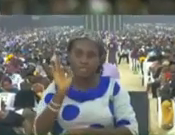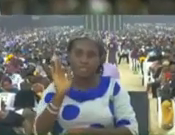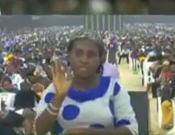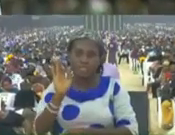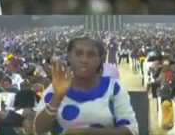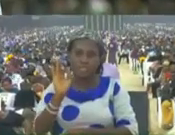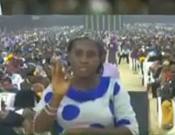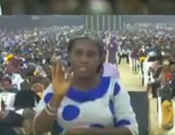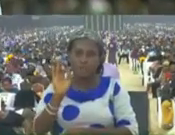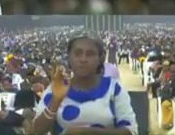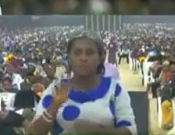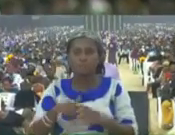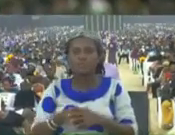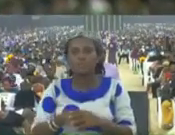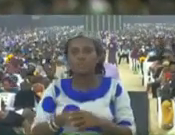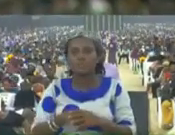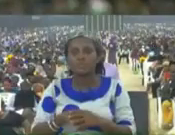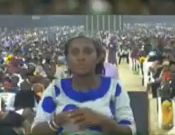uninterrupted